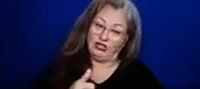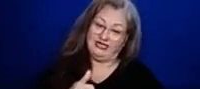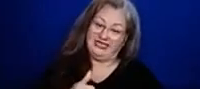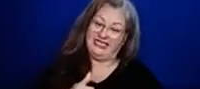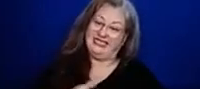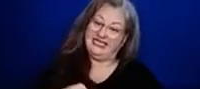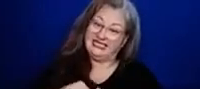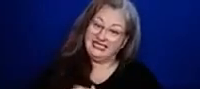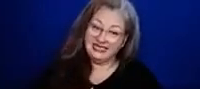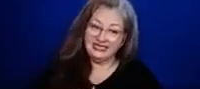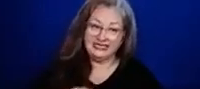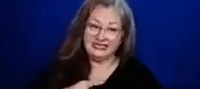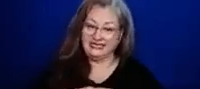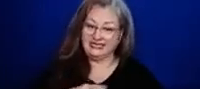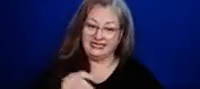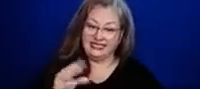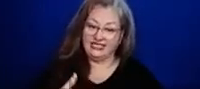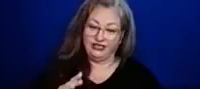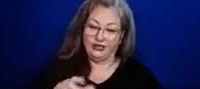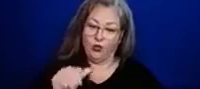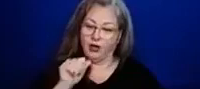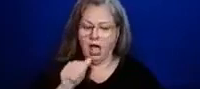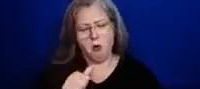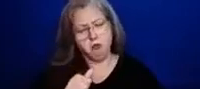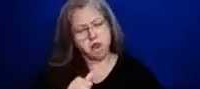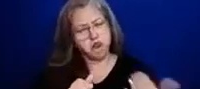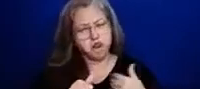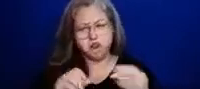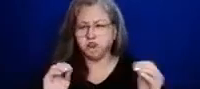yourself into it. He wouldn't let you just like that.